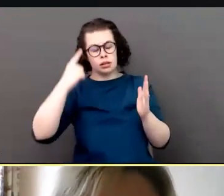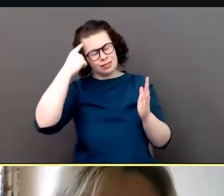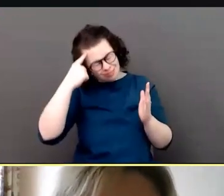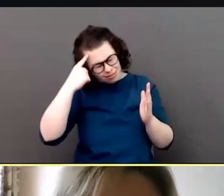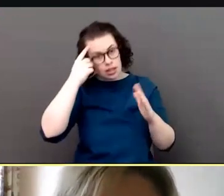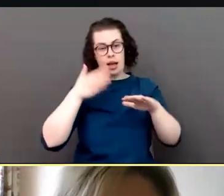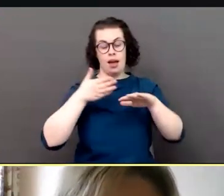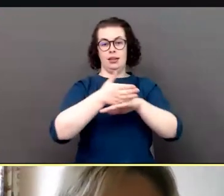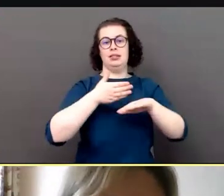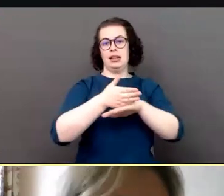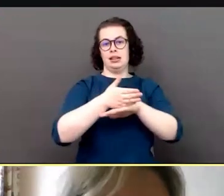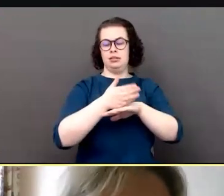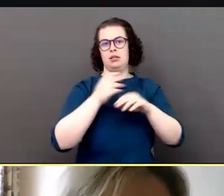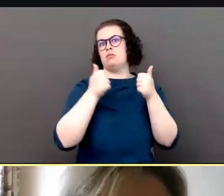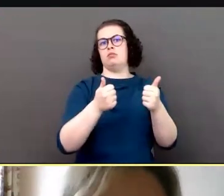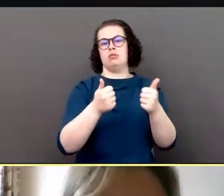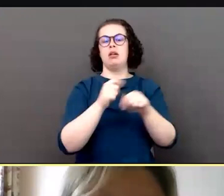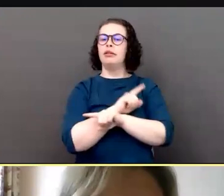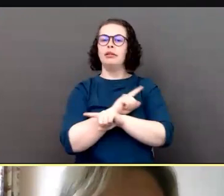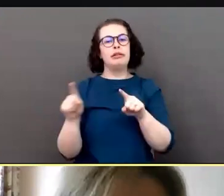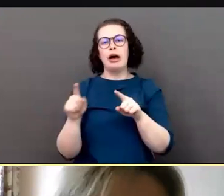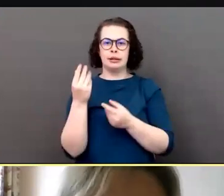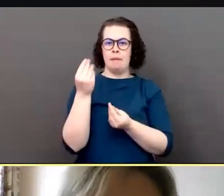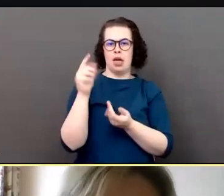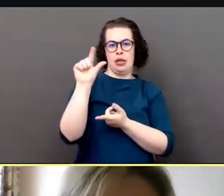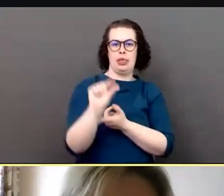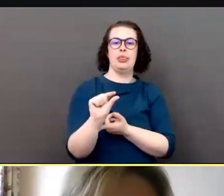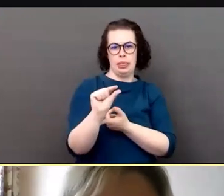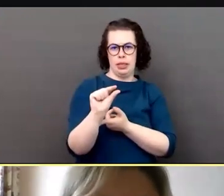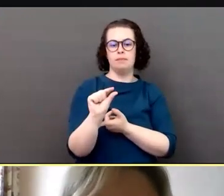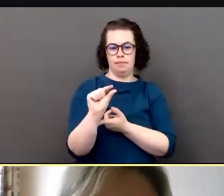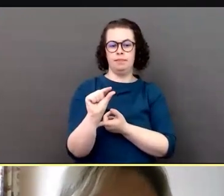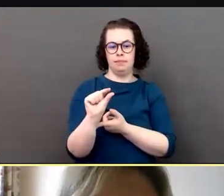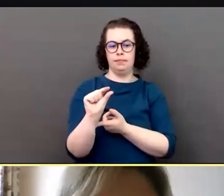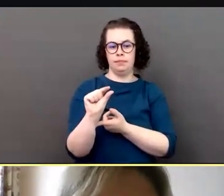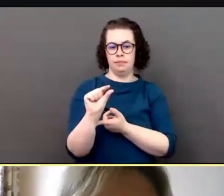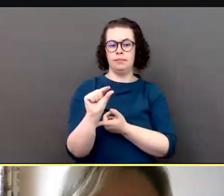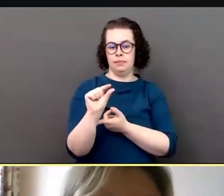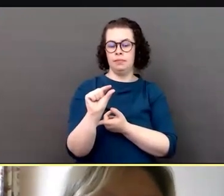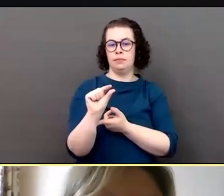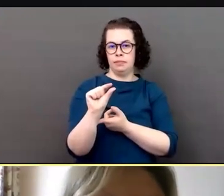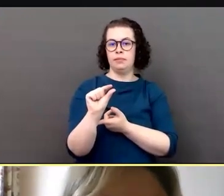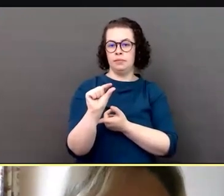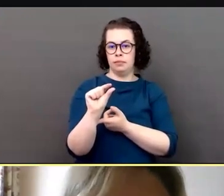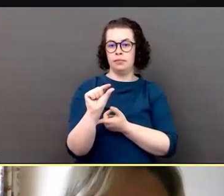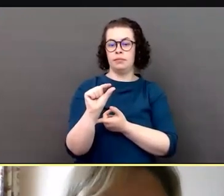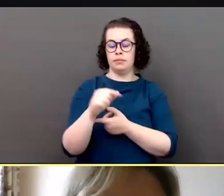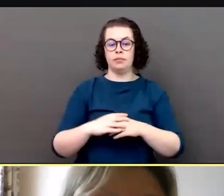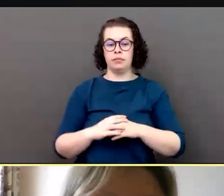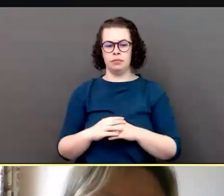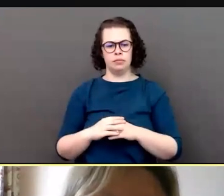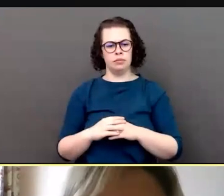be developed. This was the case for this specific standard. We now call on